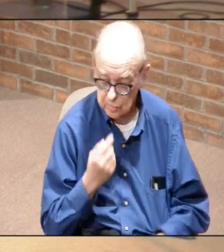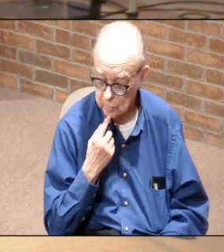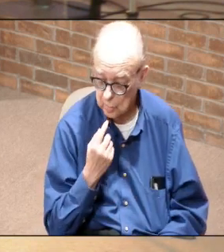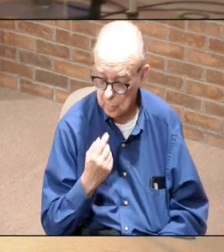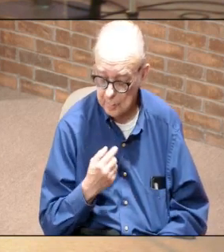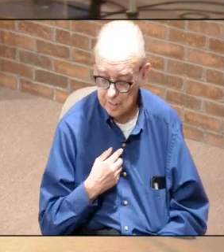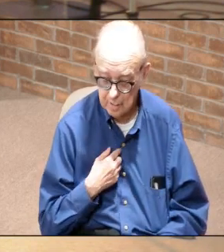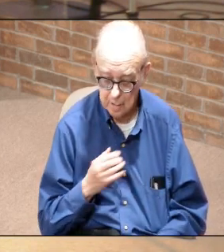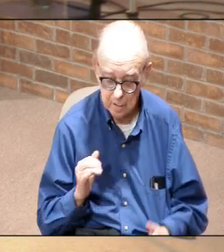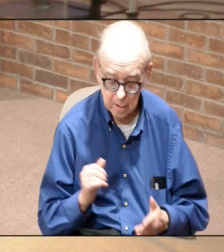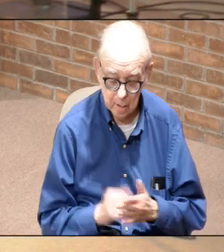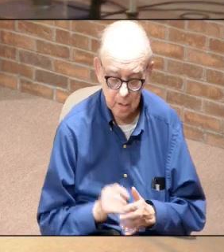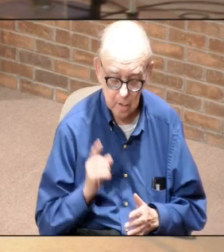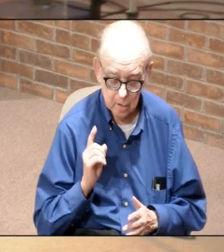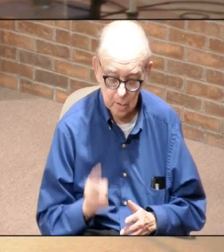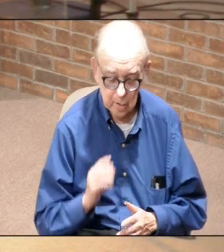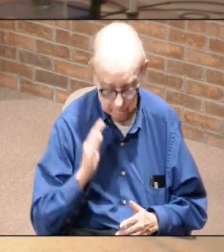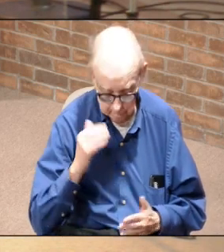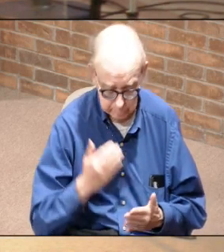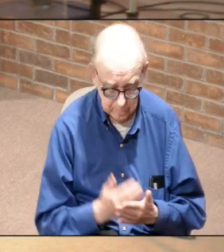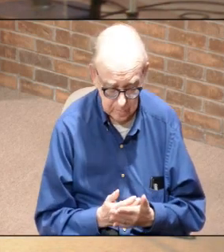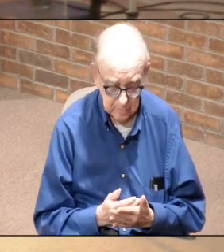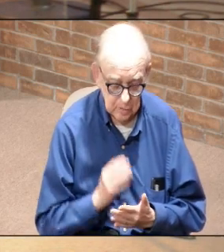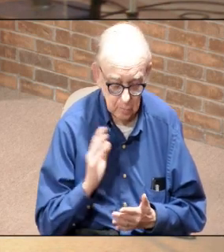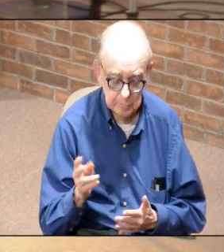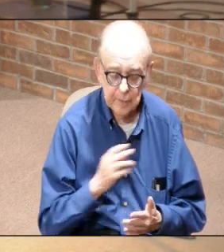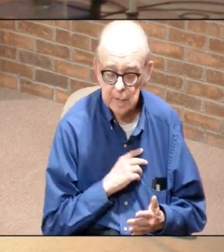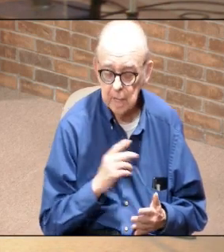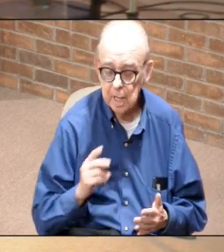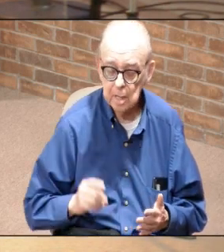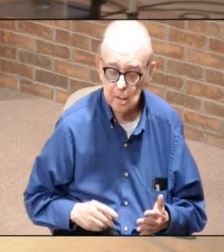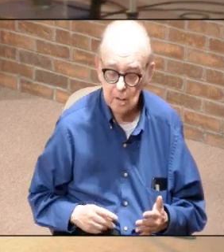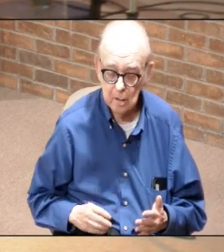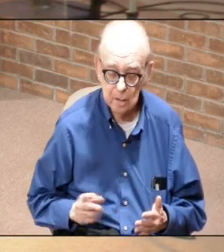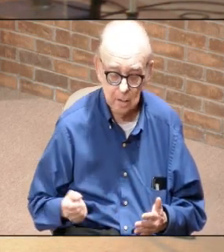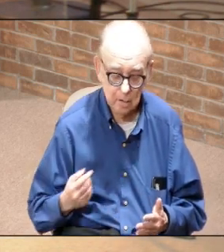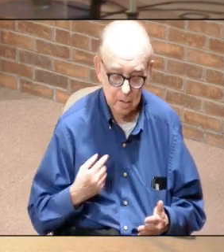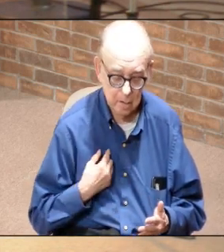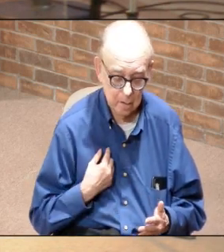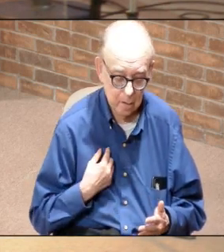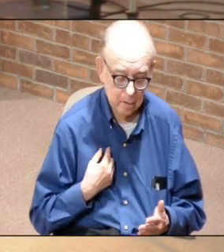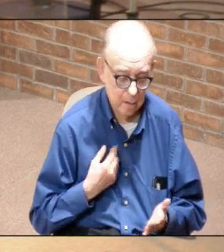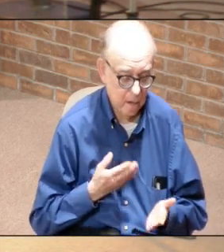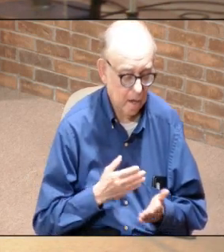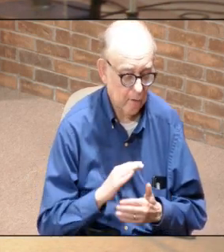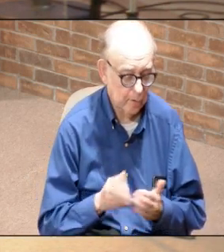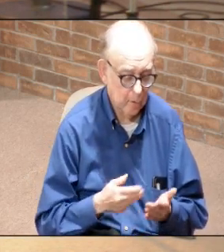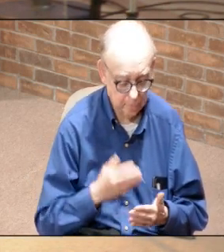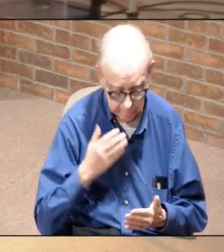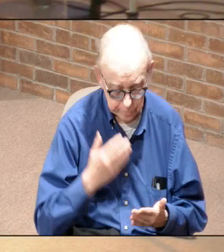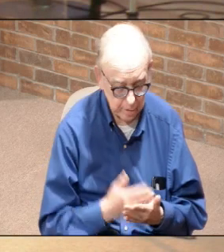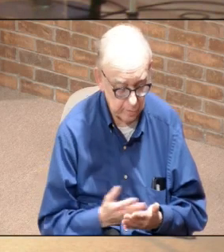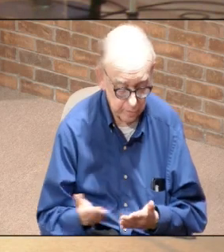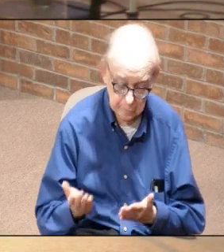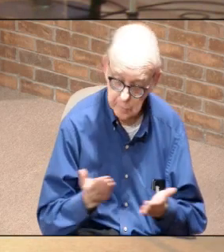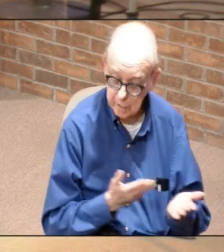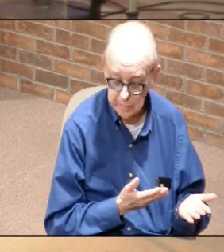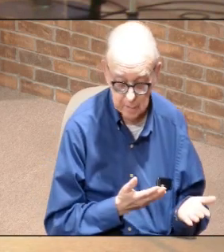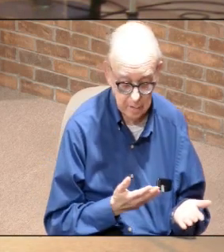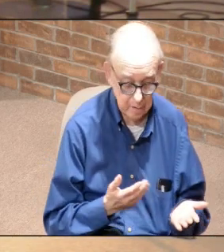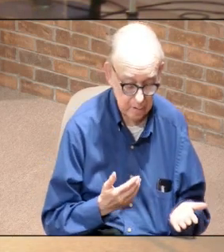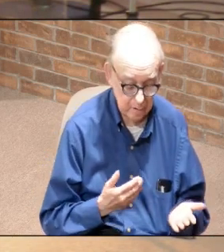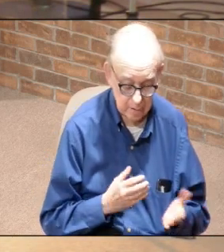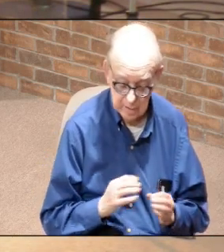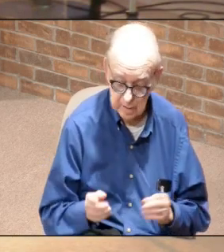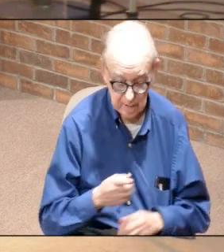me that one of your sons is going to be the king. And I've gone through everyone that you brought here to me, and